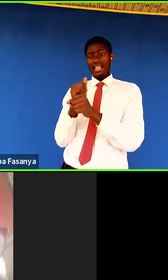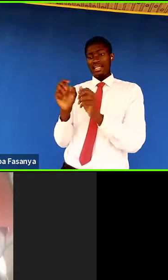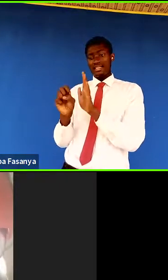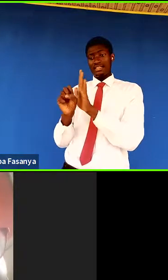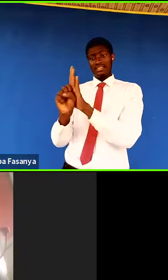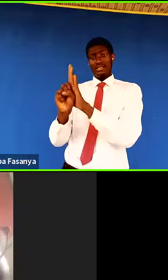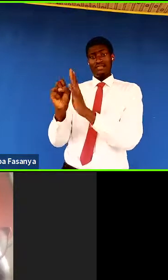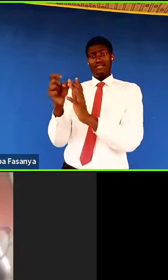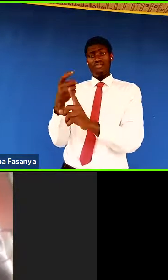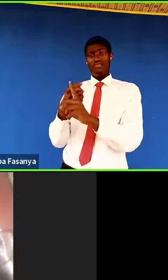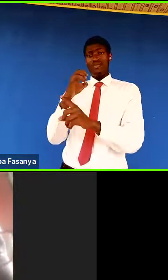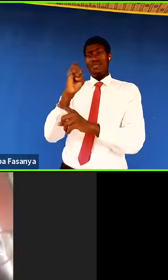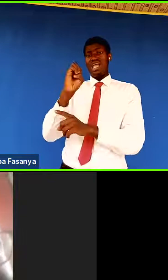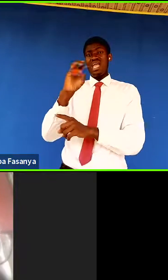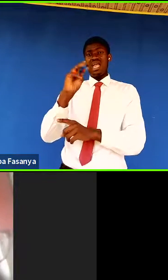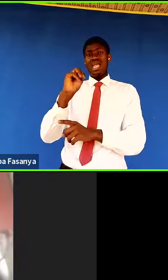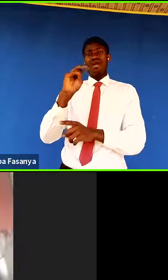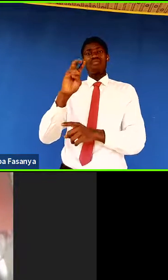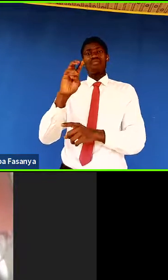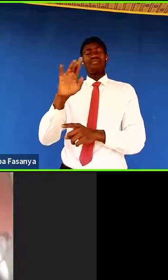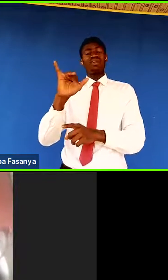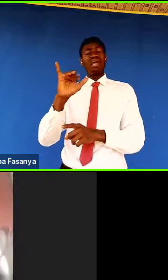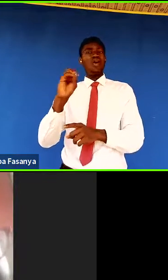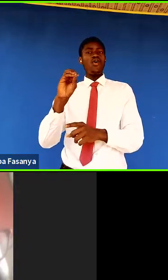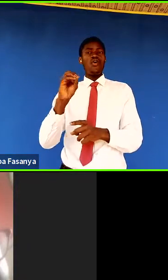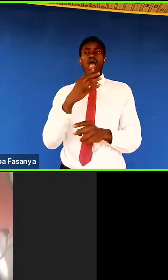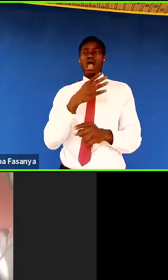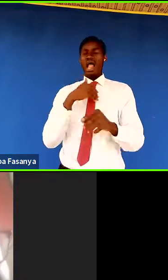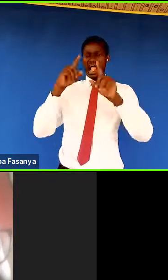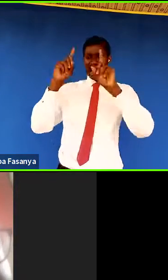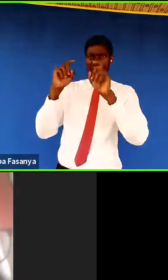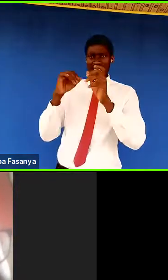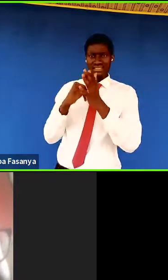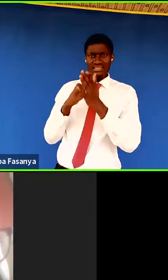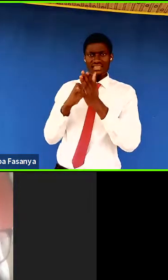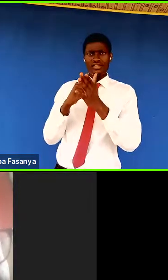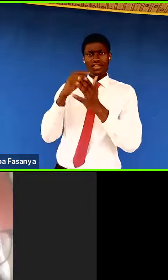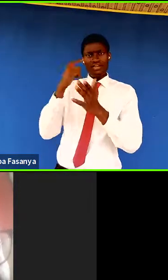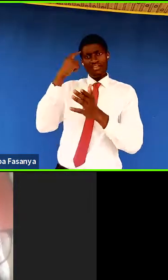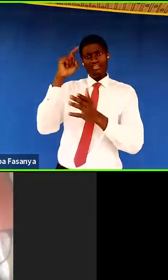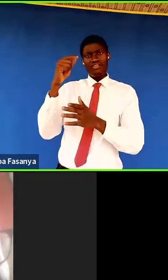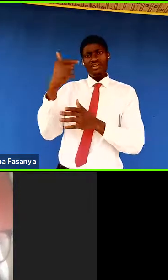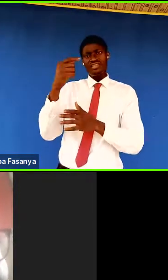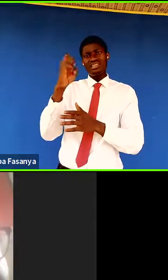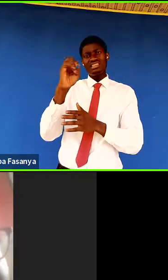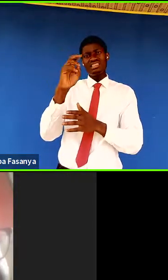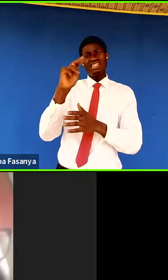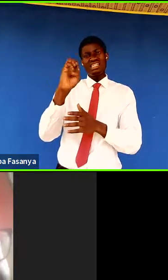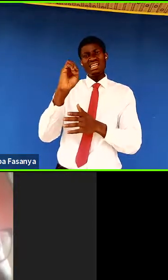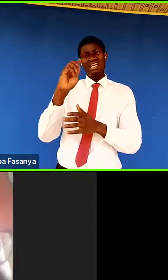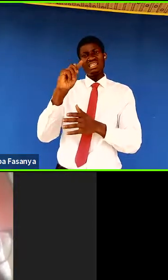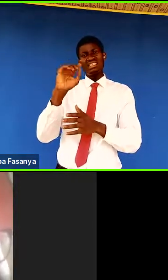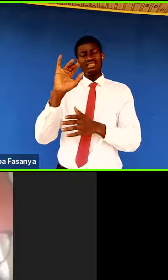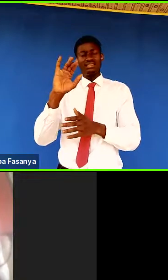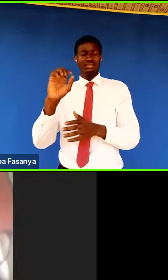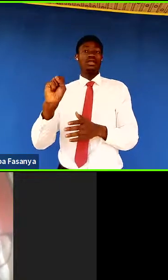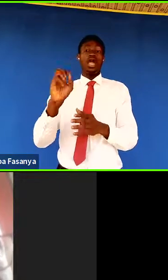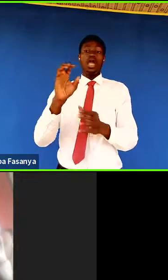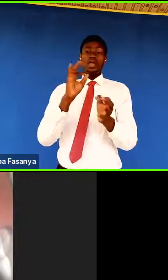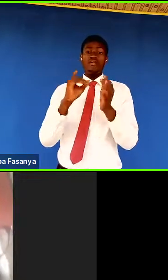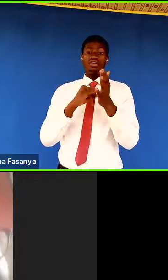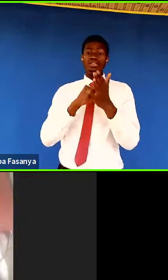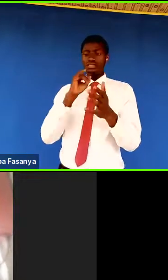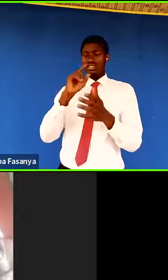embryo, all right, and test it. Test for the genetic, the makeup, the chromosome. So if it is XX or